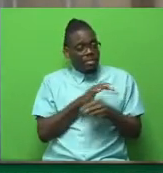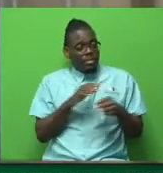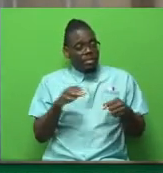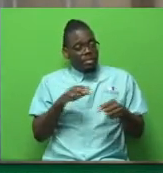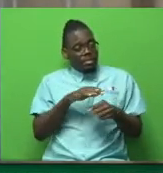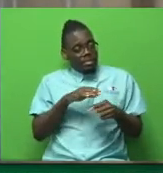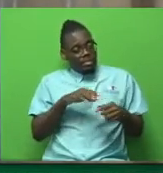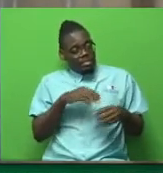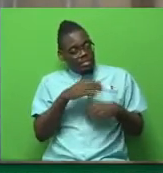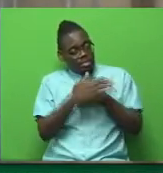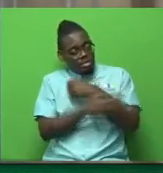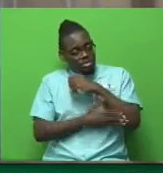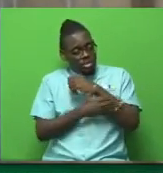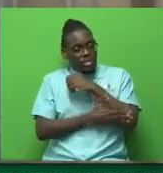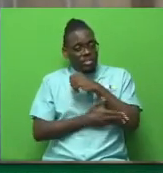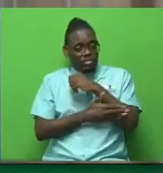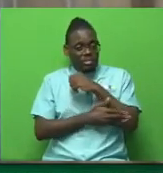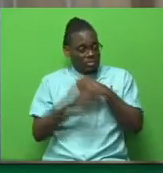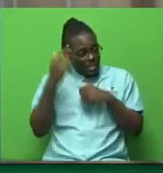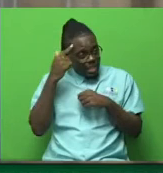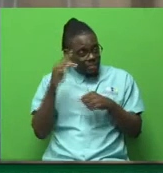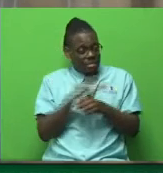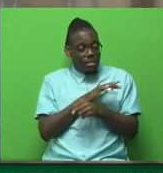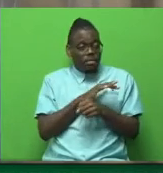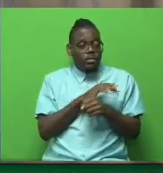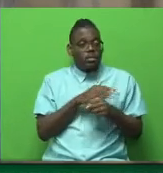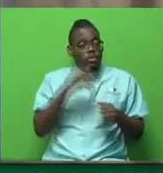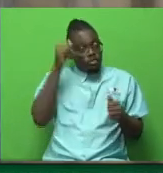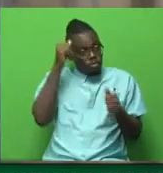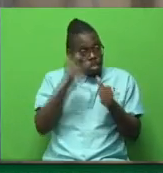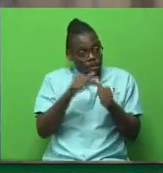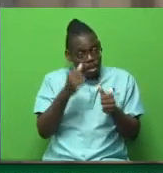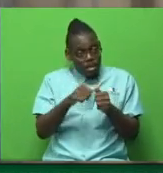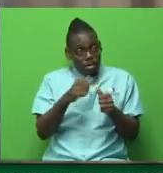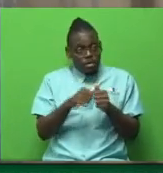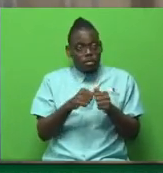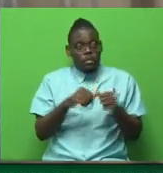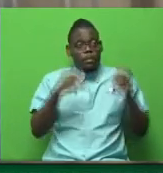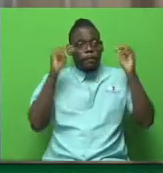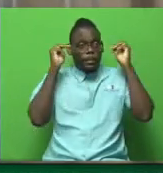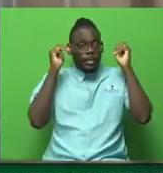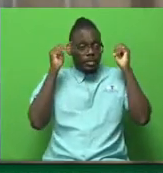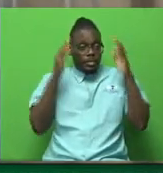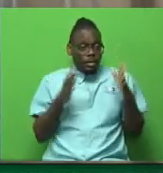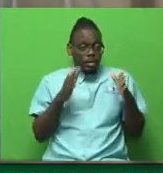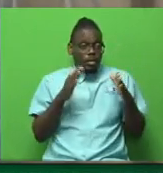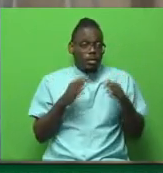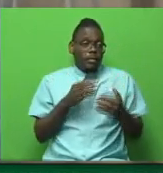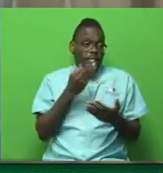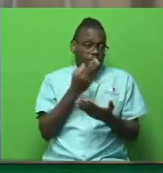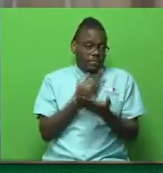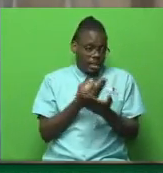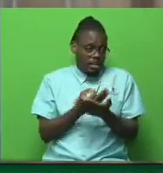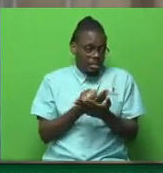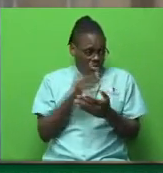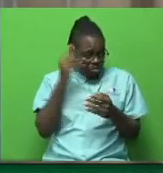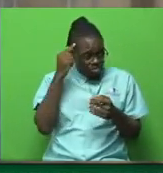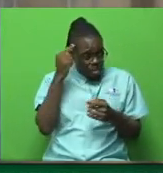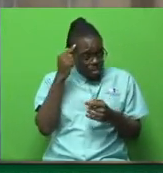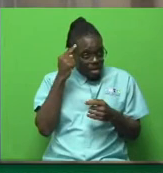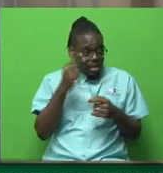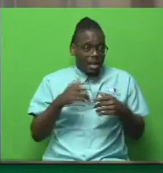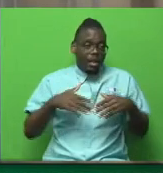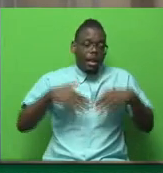of the Minister of Finance laughing as they raise the price of fewer snickering that citizens had not right right